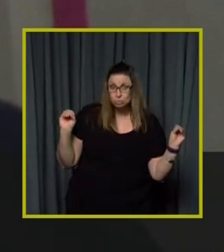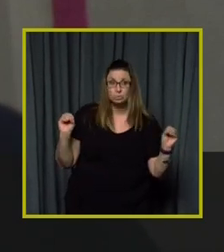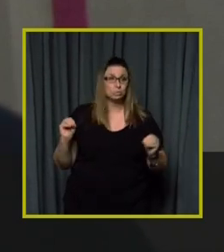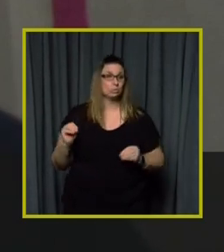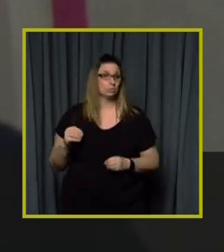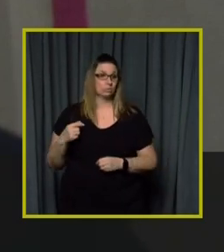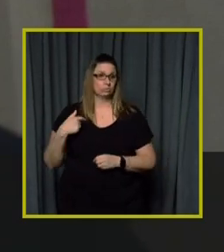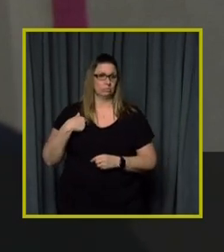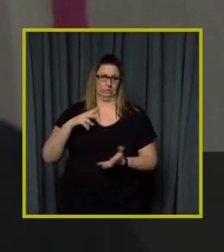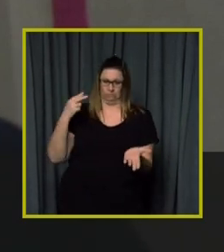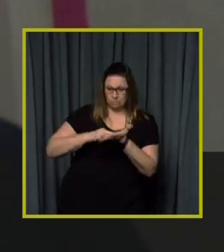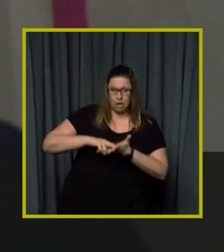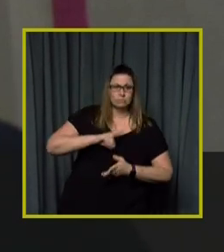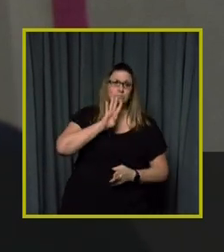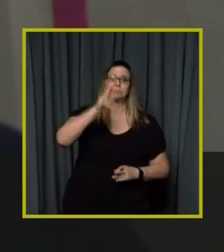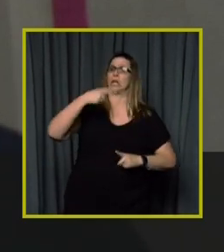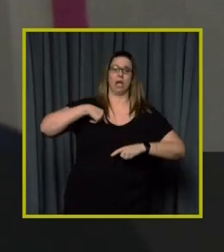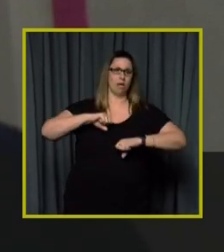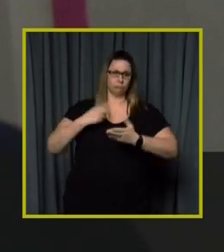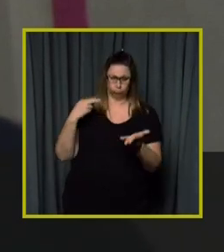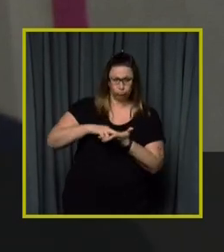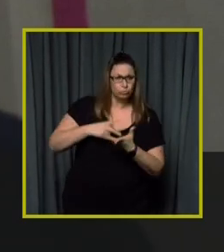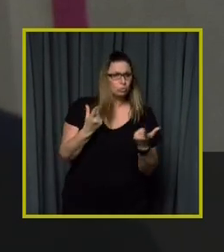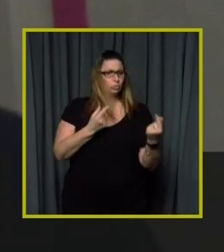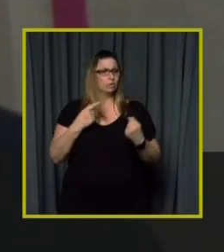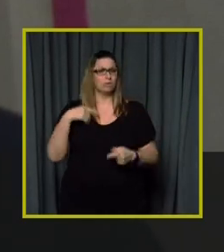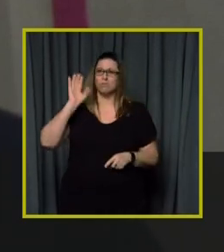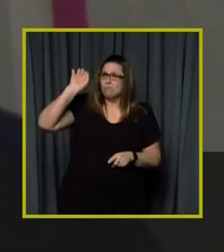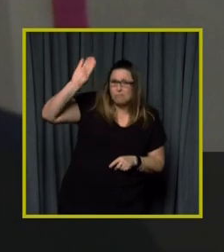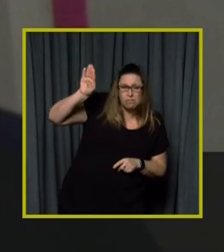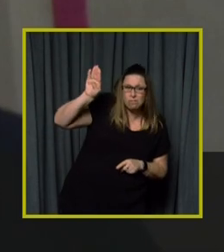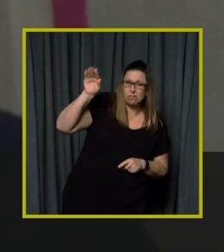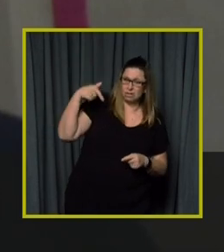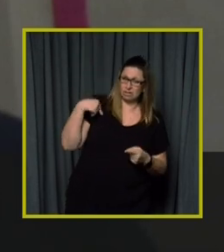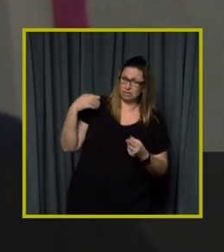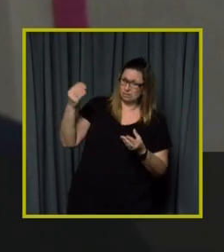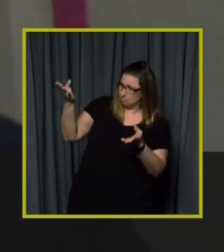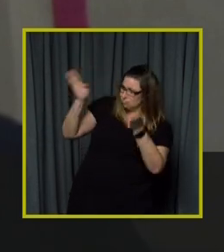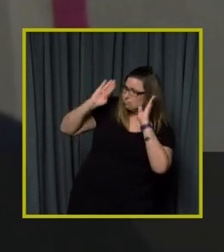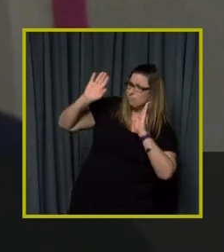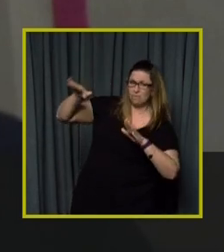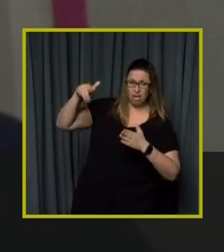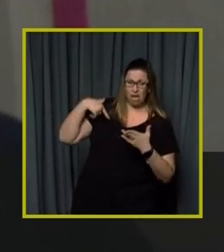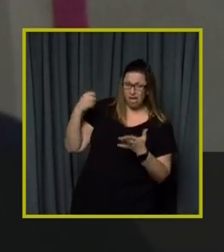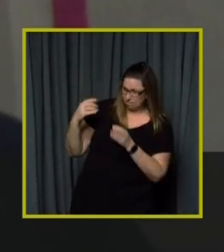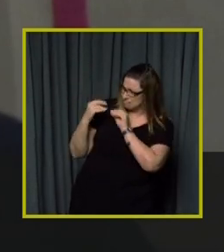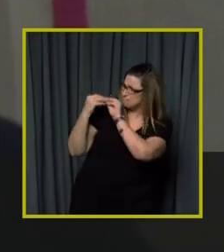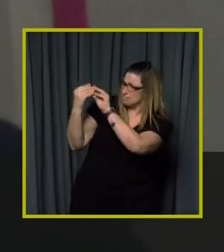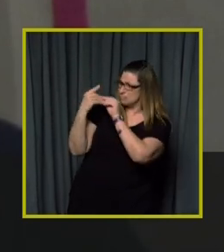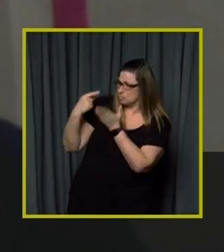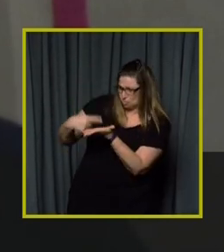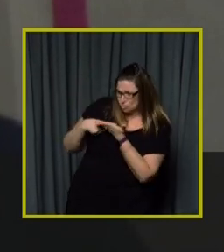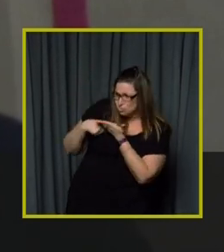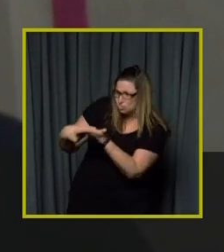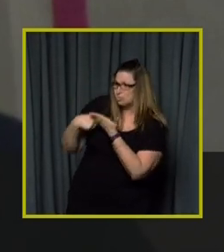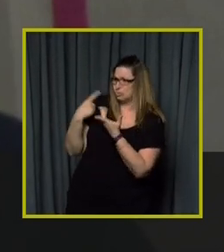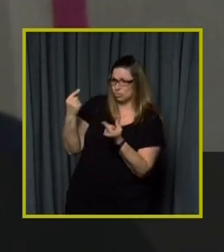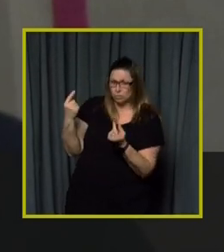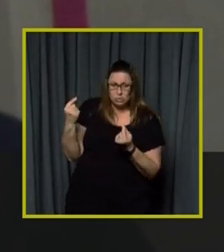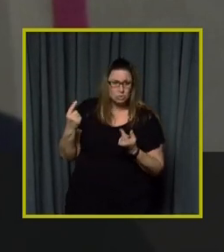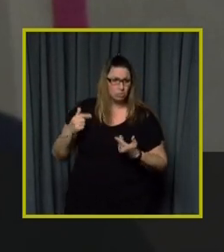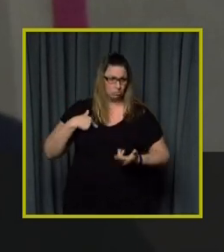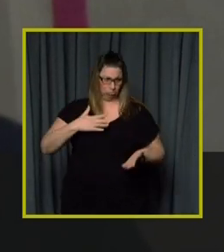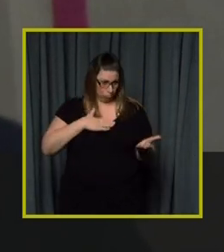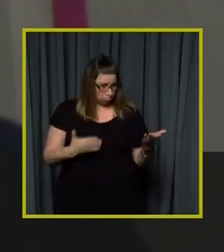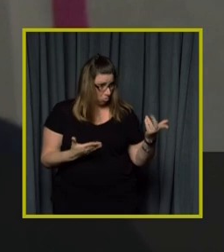management only started paying attention to us when we started fighting for the union. I'm not afraid to fight. I've